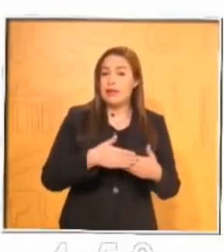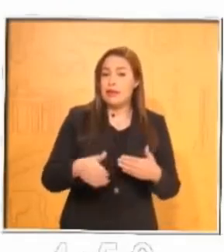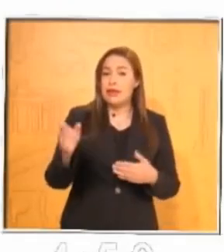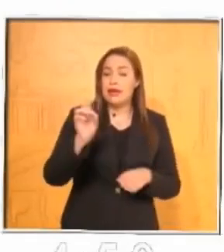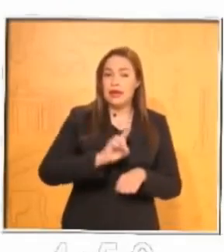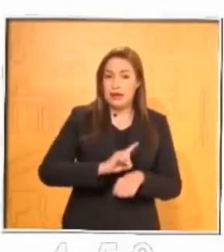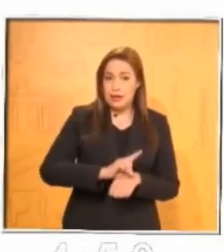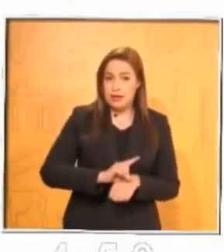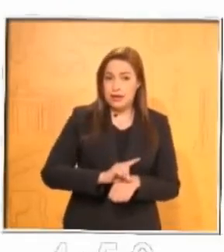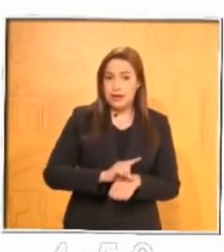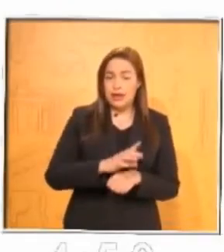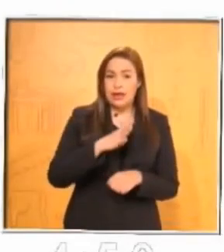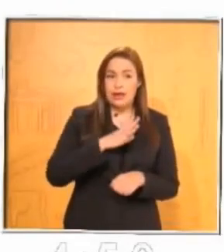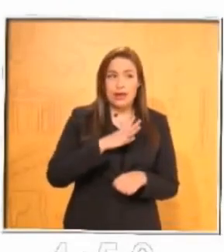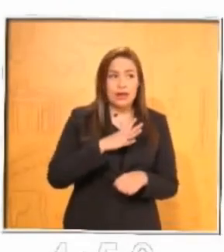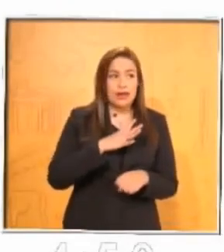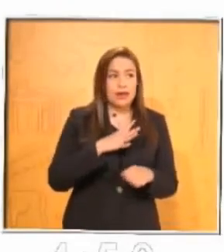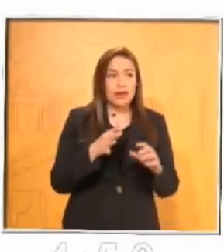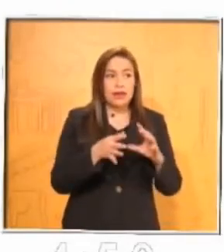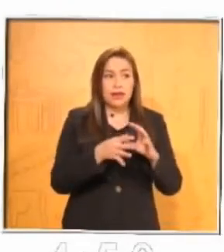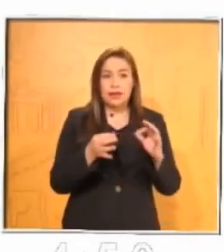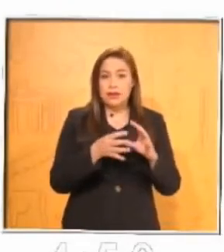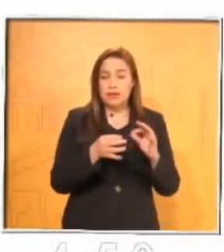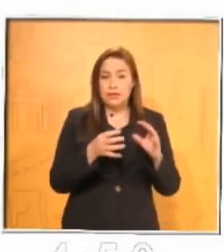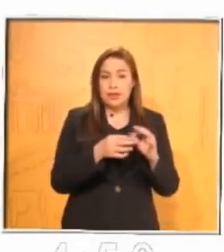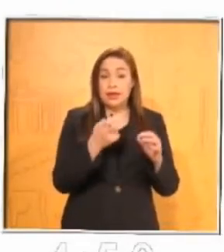the parts of the comic strip.